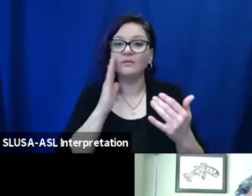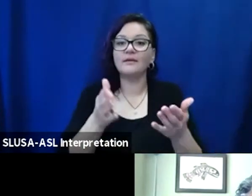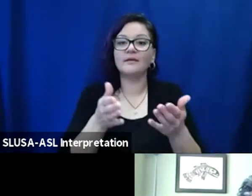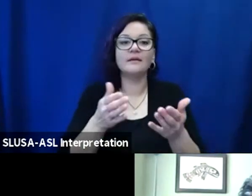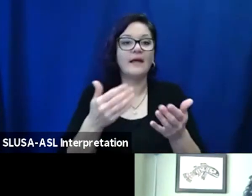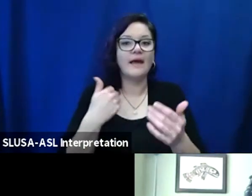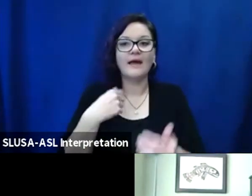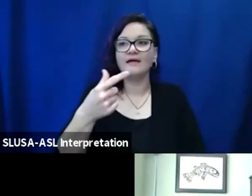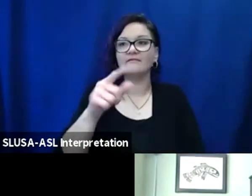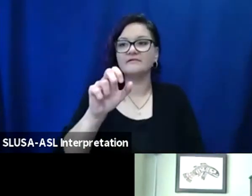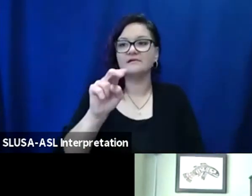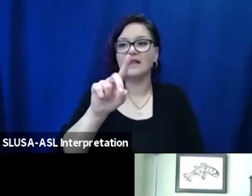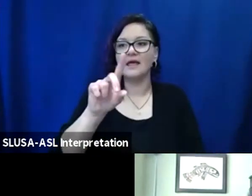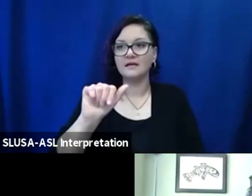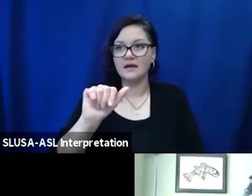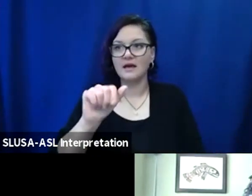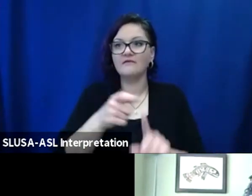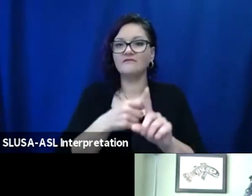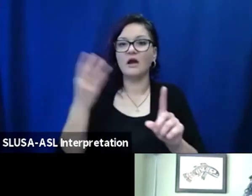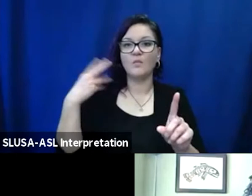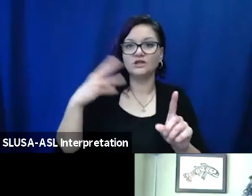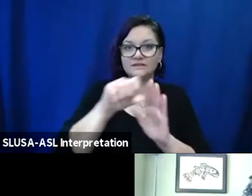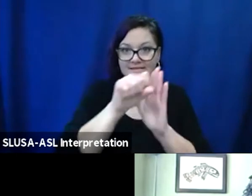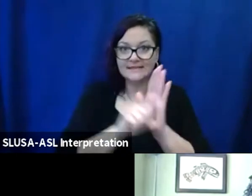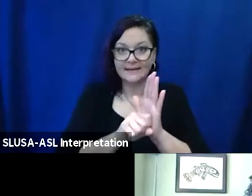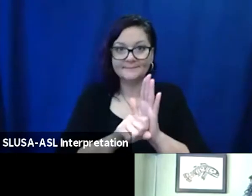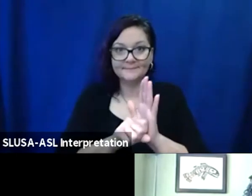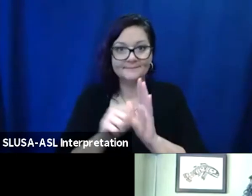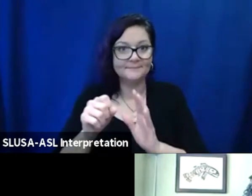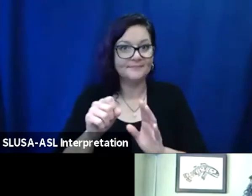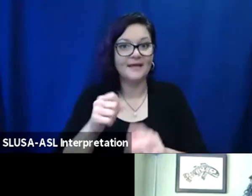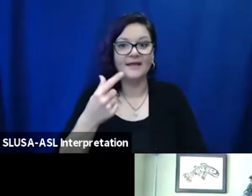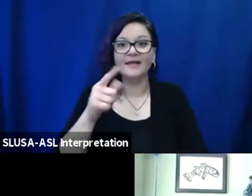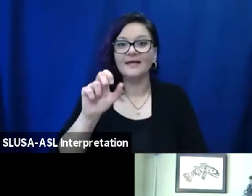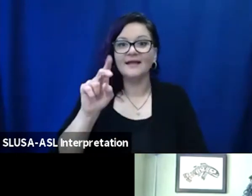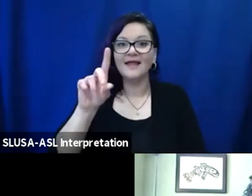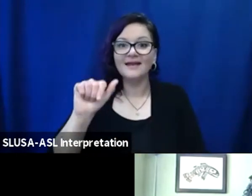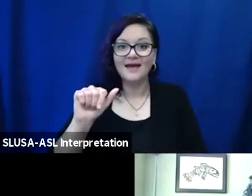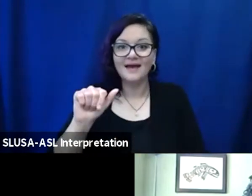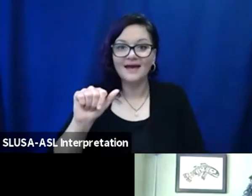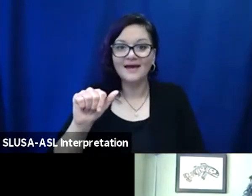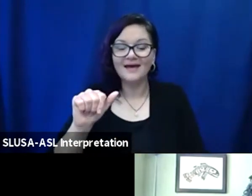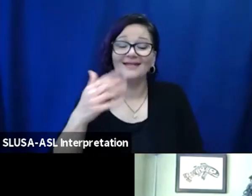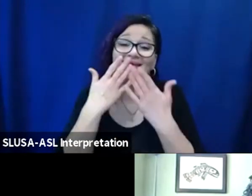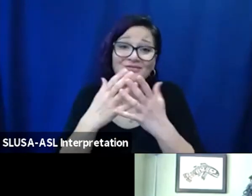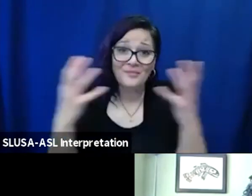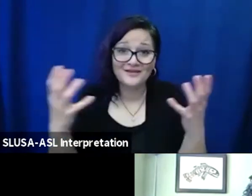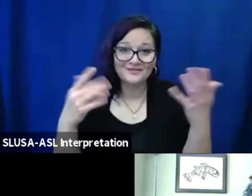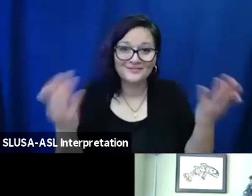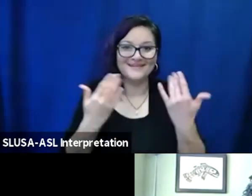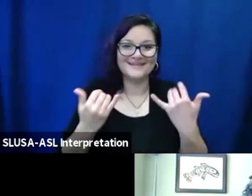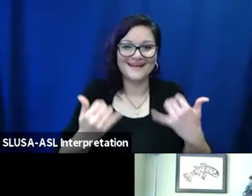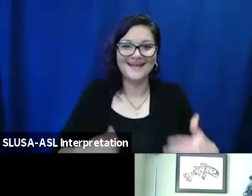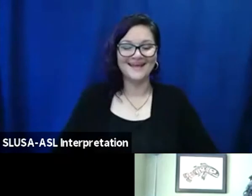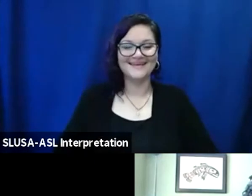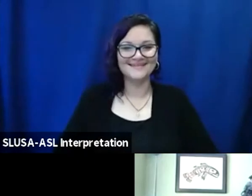Glenda from Washington State on. So Glenda, thank you so much for being here today.